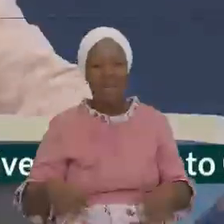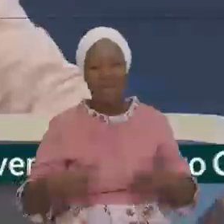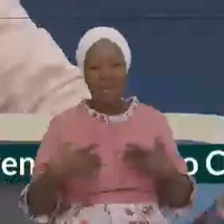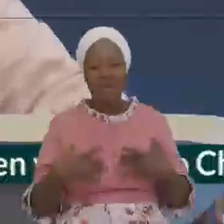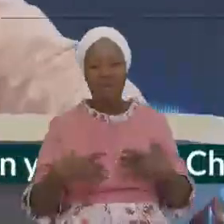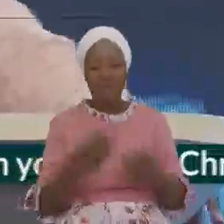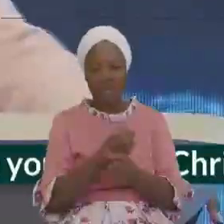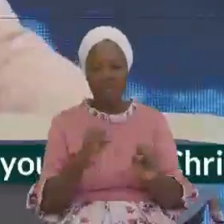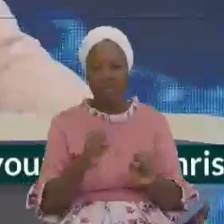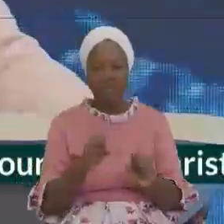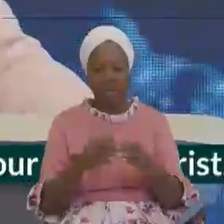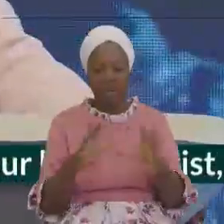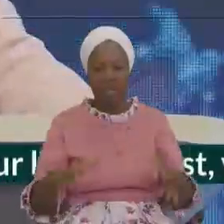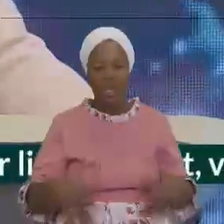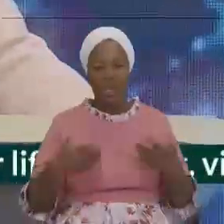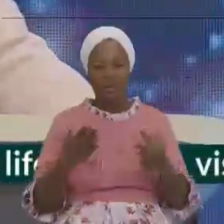life through Christ.